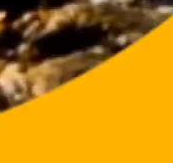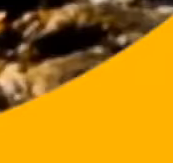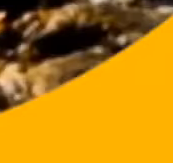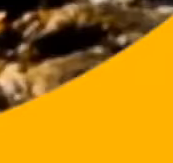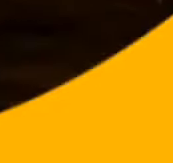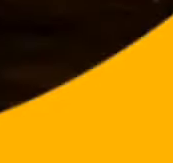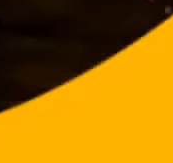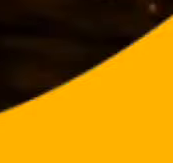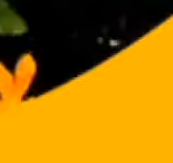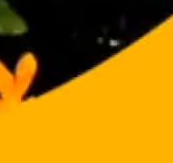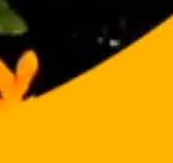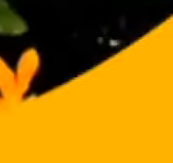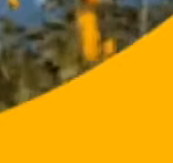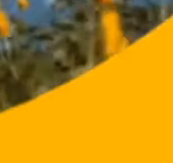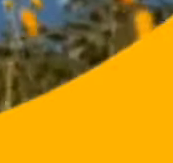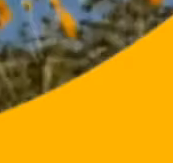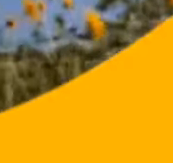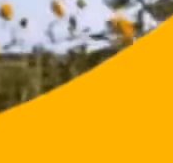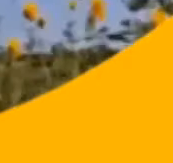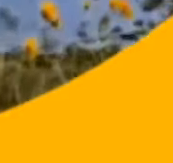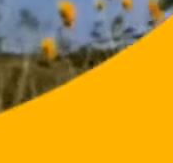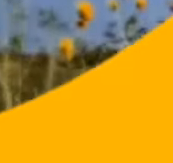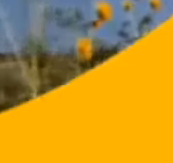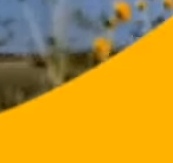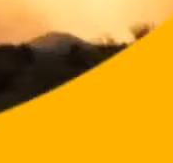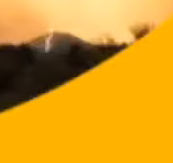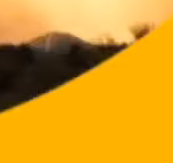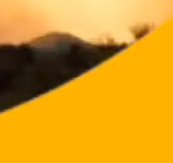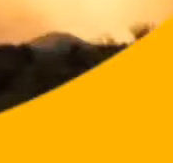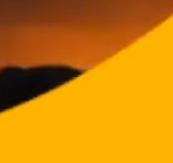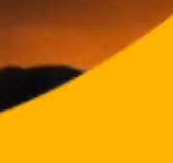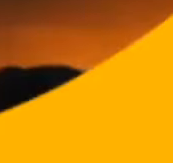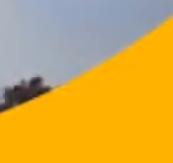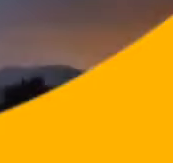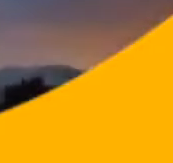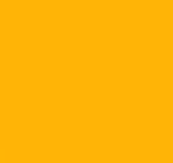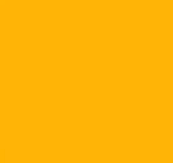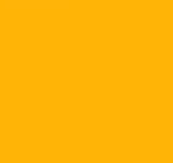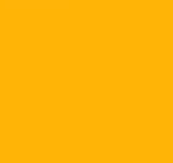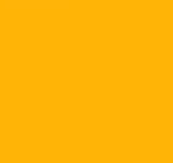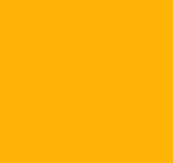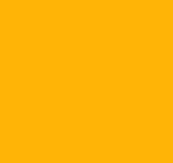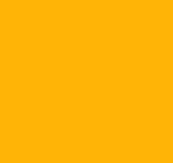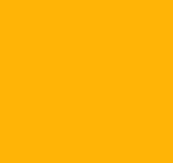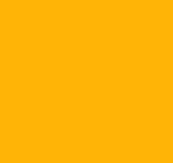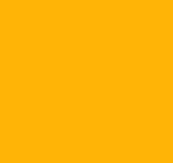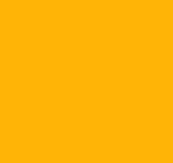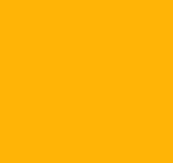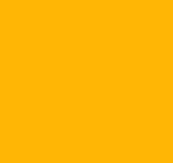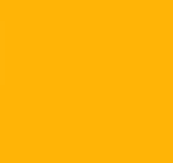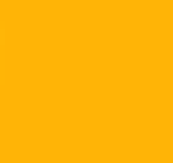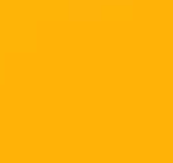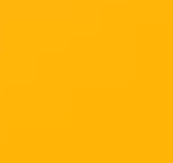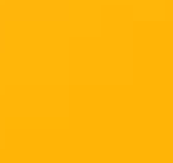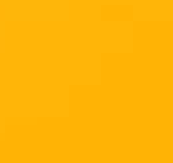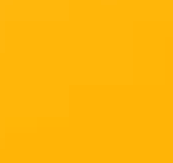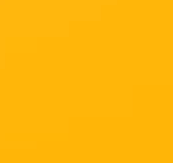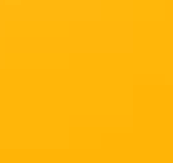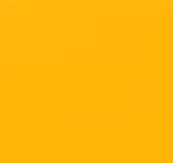Simo selitulu nilethelwa baka MTN Business. Noma simo selitulu sinjani, MTN Business